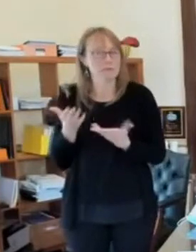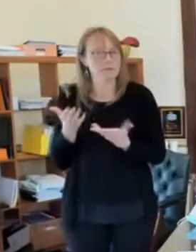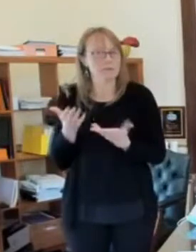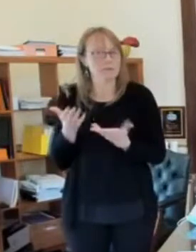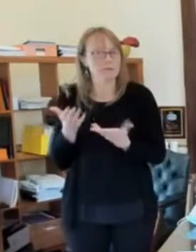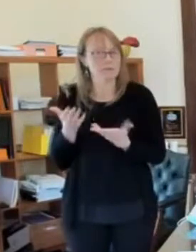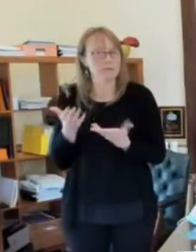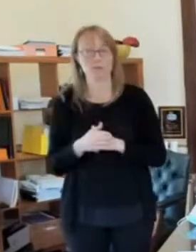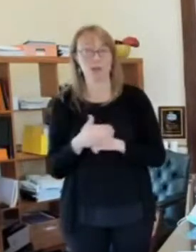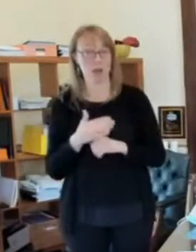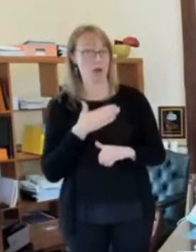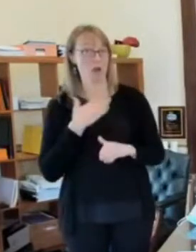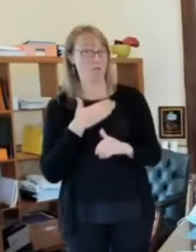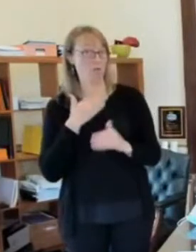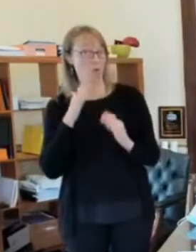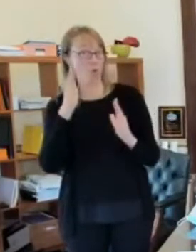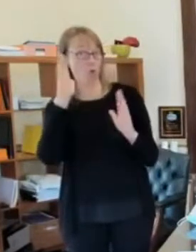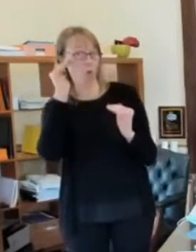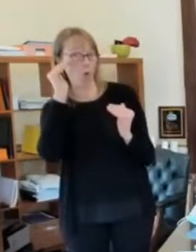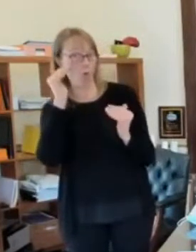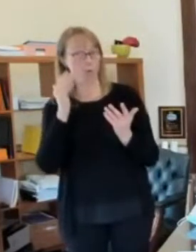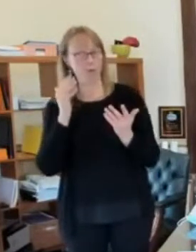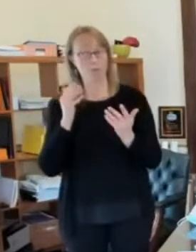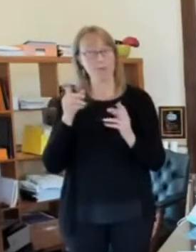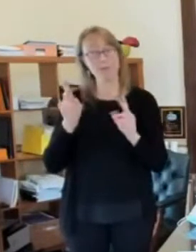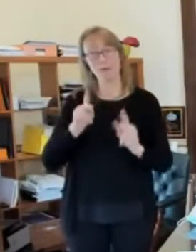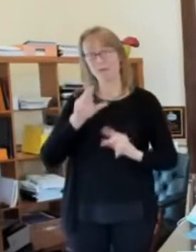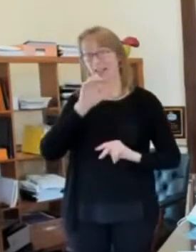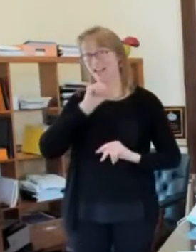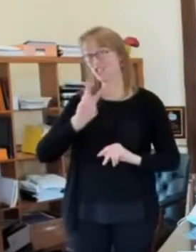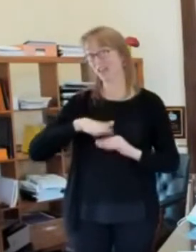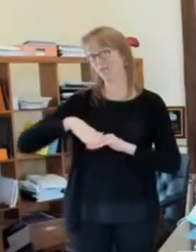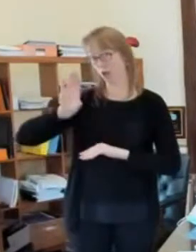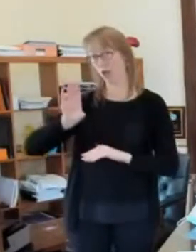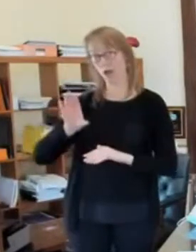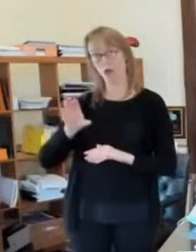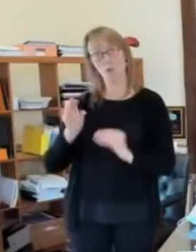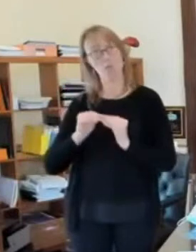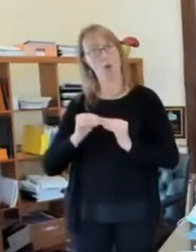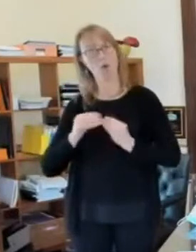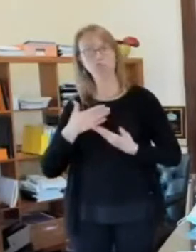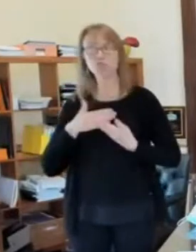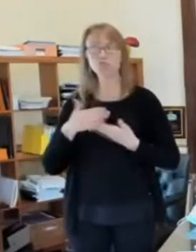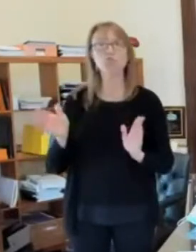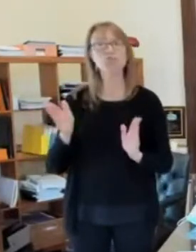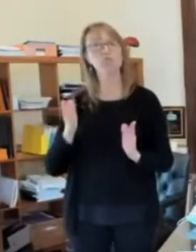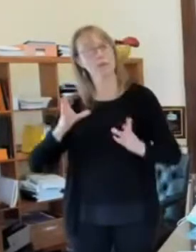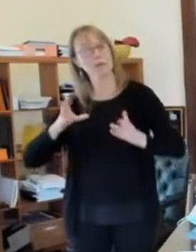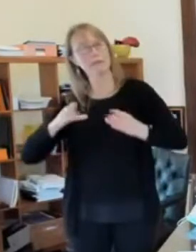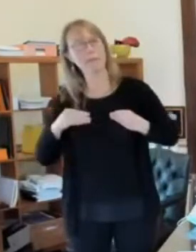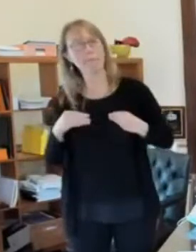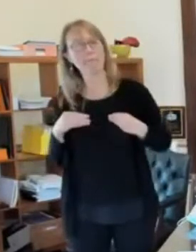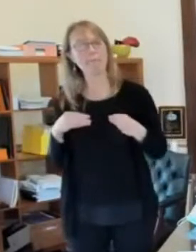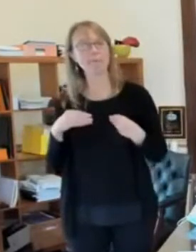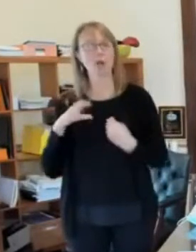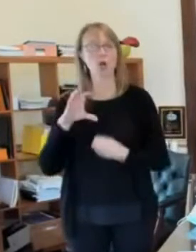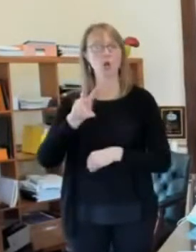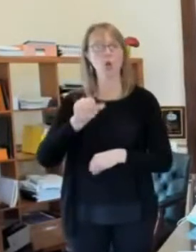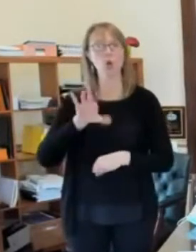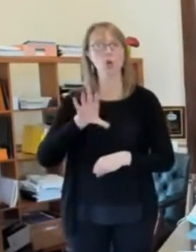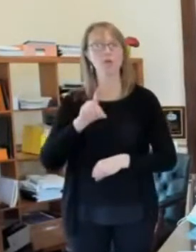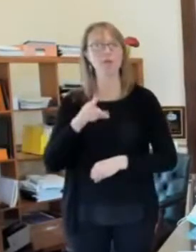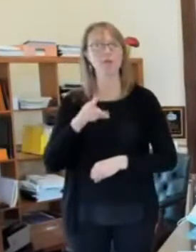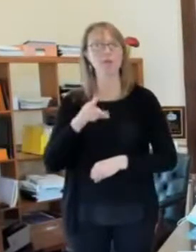that people over 65 are taking it at a higher rate, because they're going to have the worst